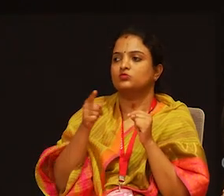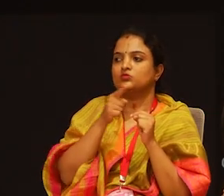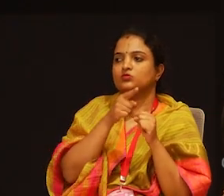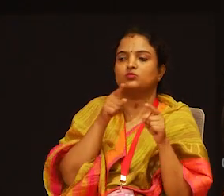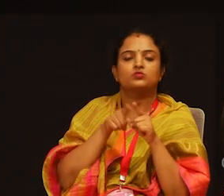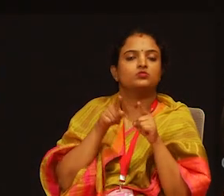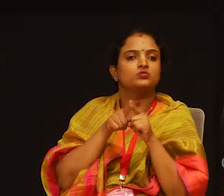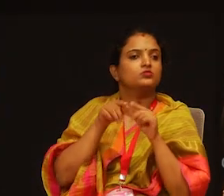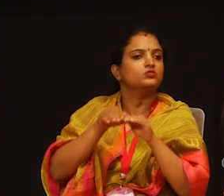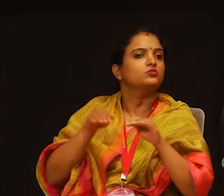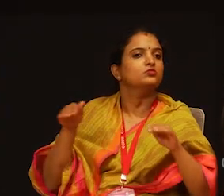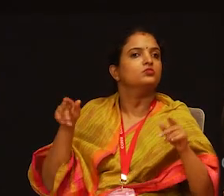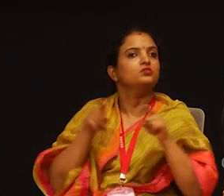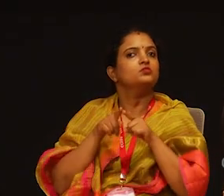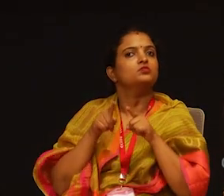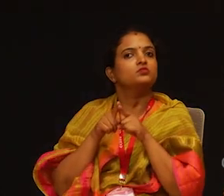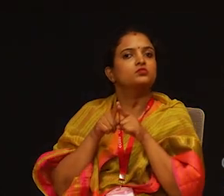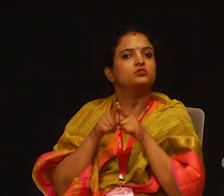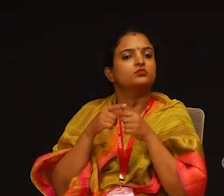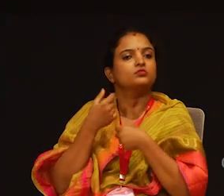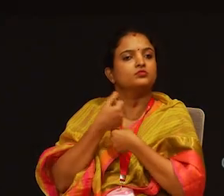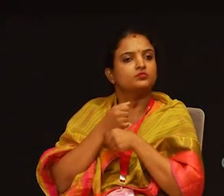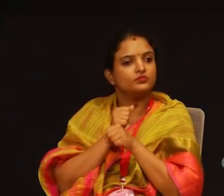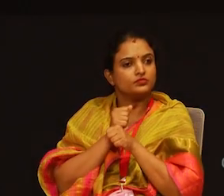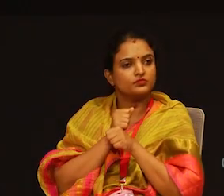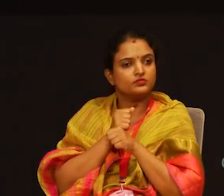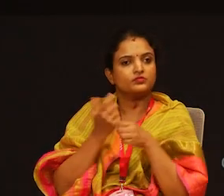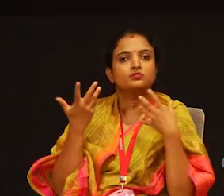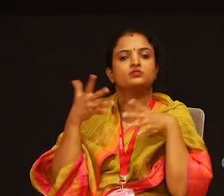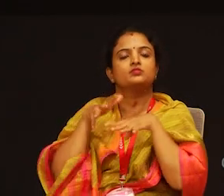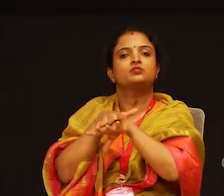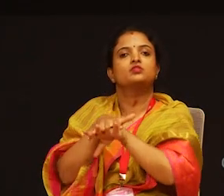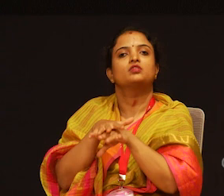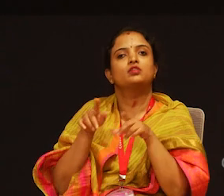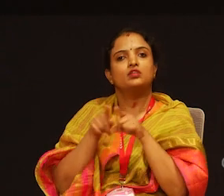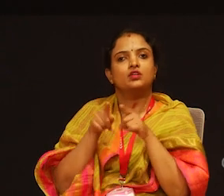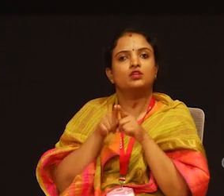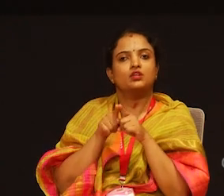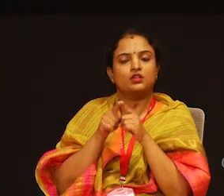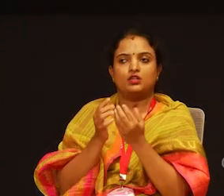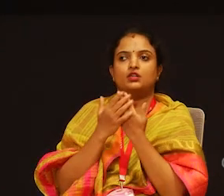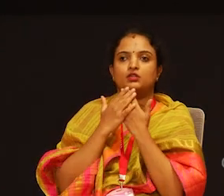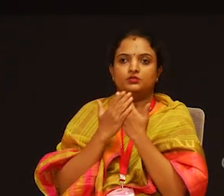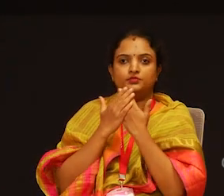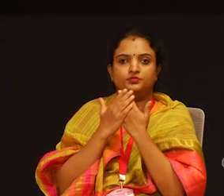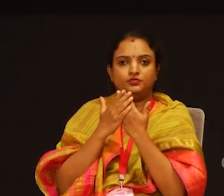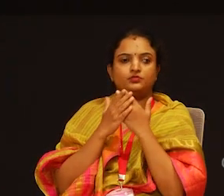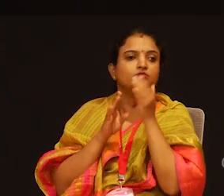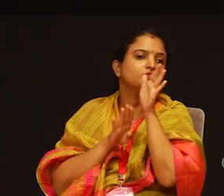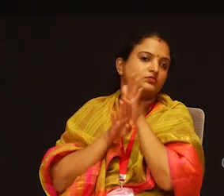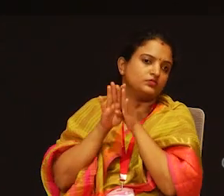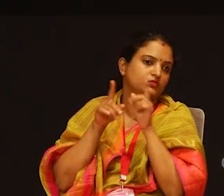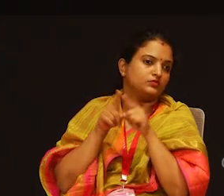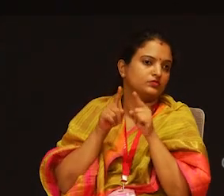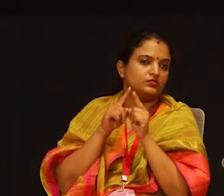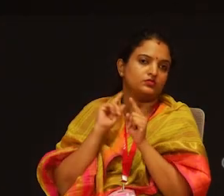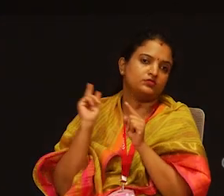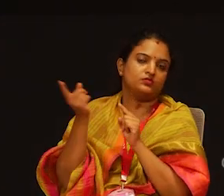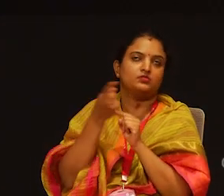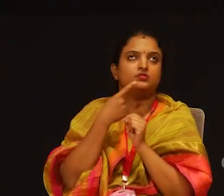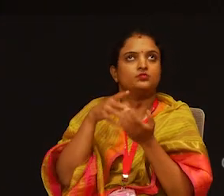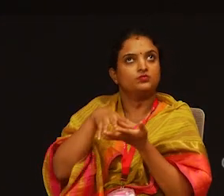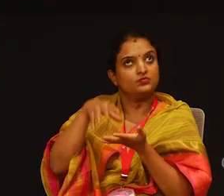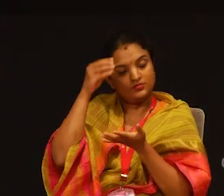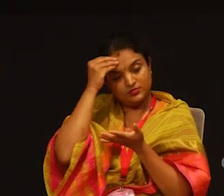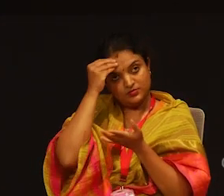we can create an inclusive and effective educational landscape where every learner can